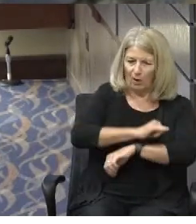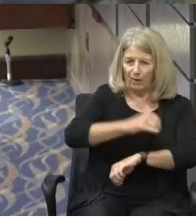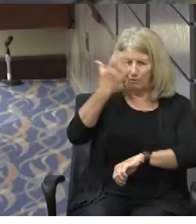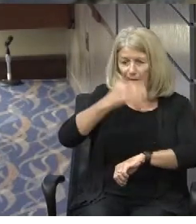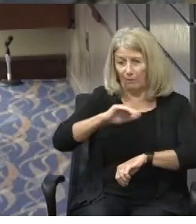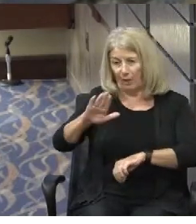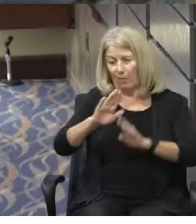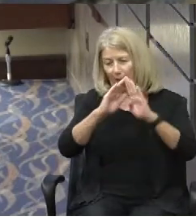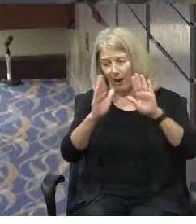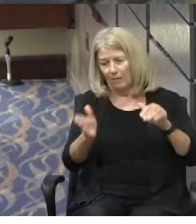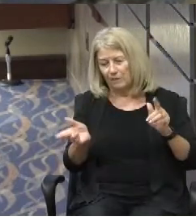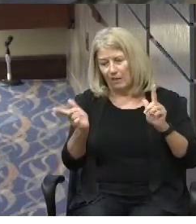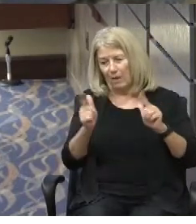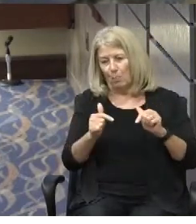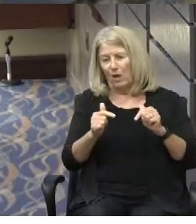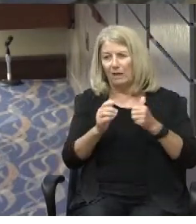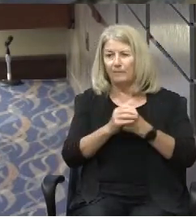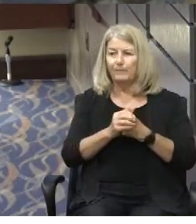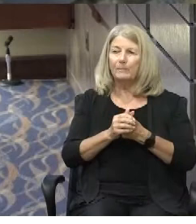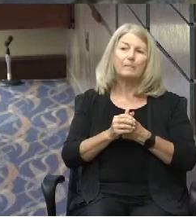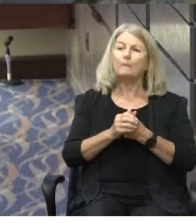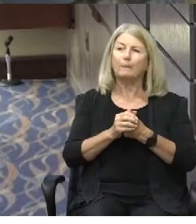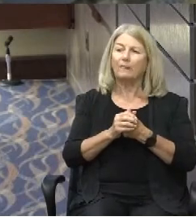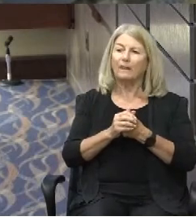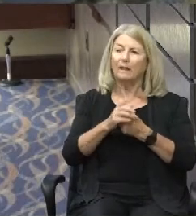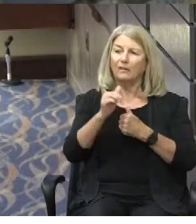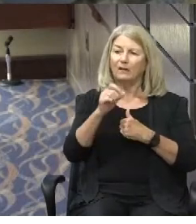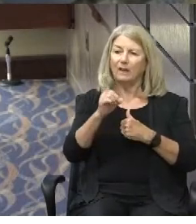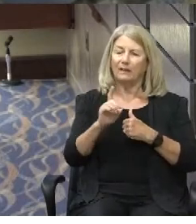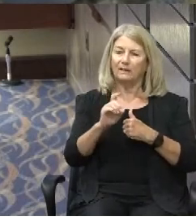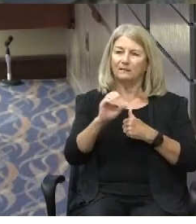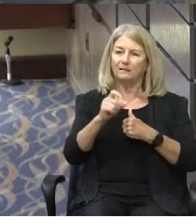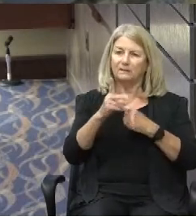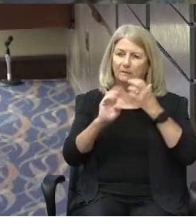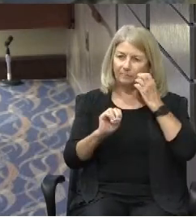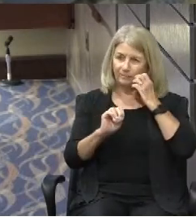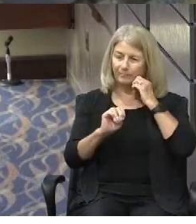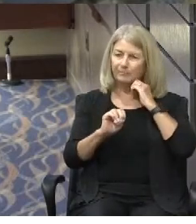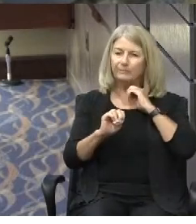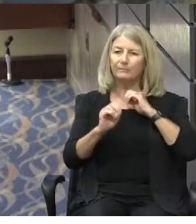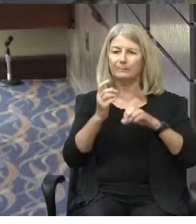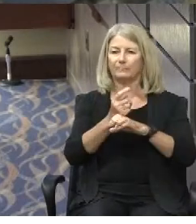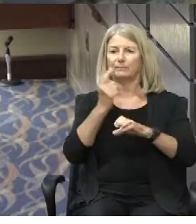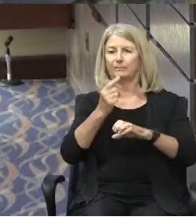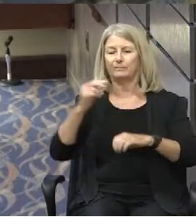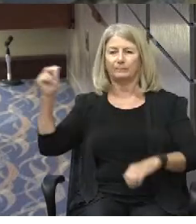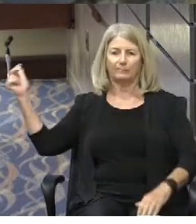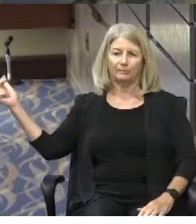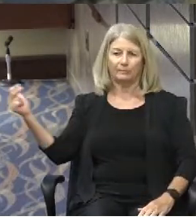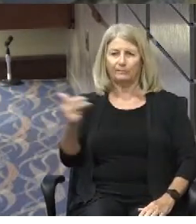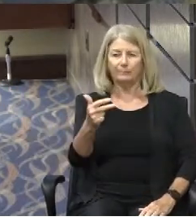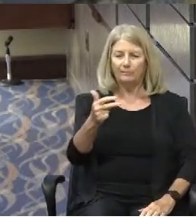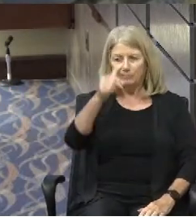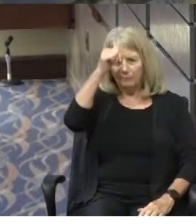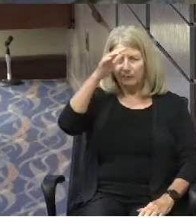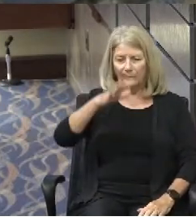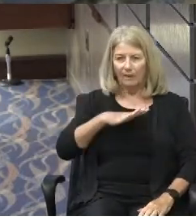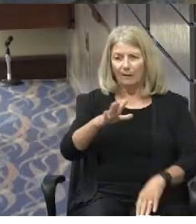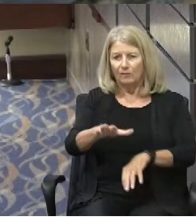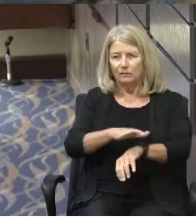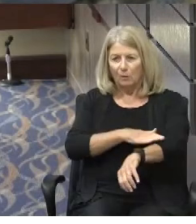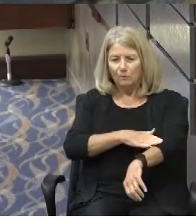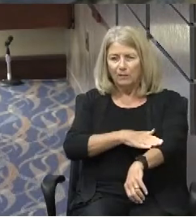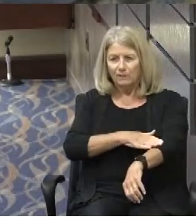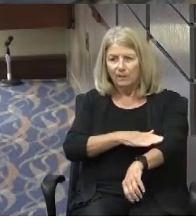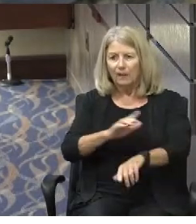then when the landscape truck drives by and the guy slows his pickup down to get over it,